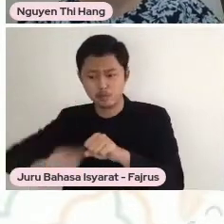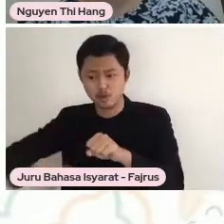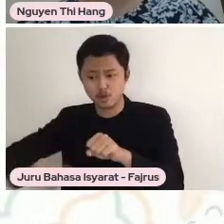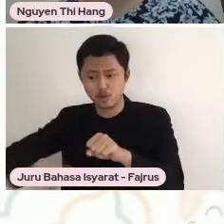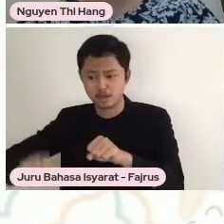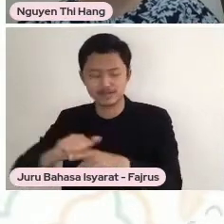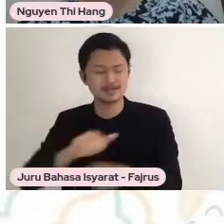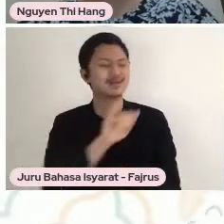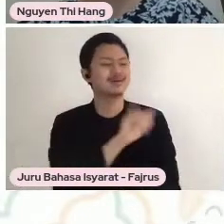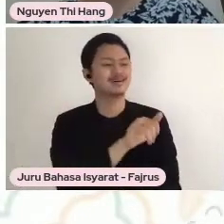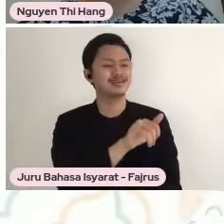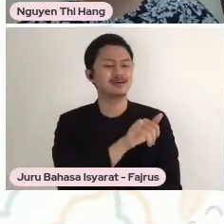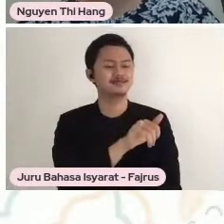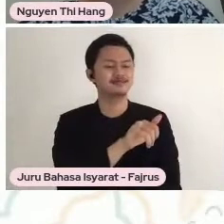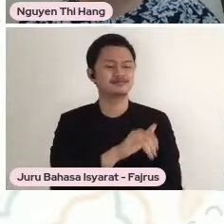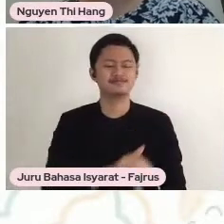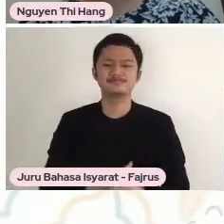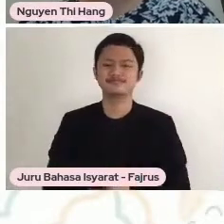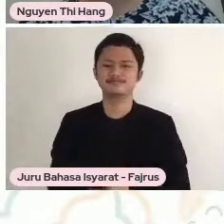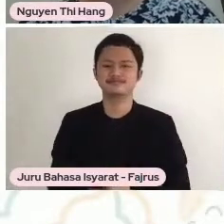children.